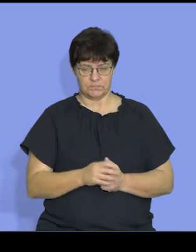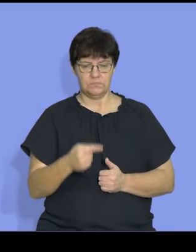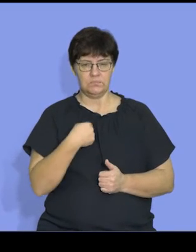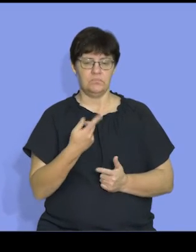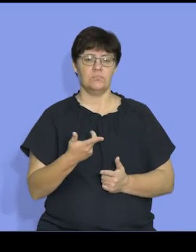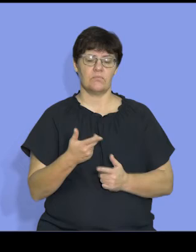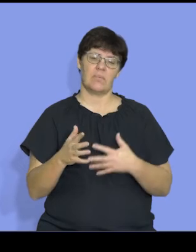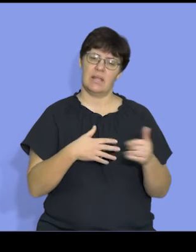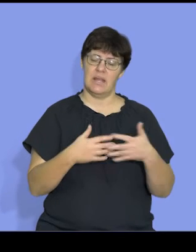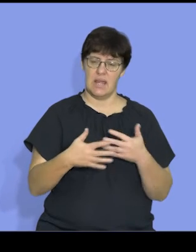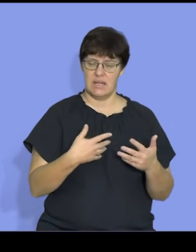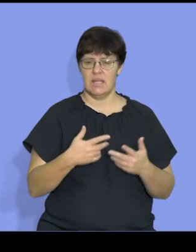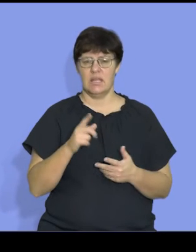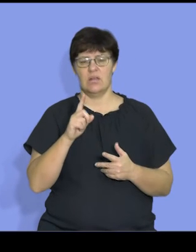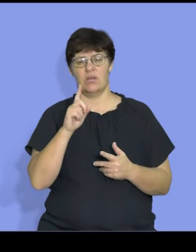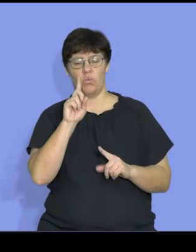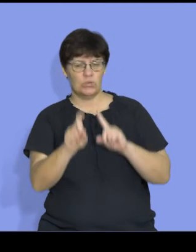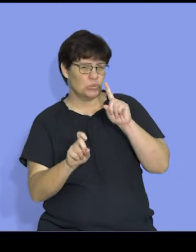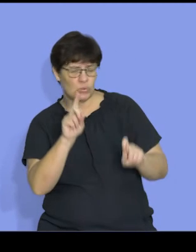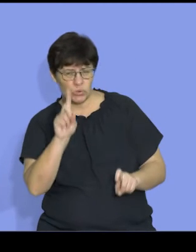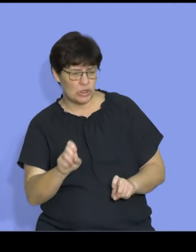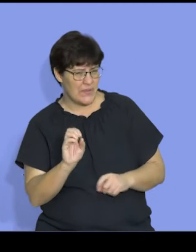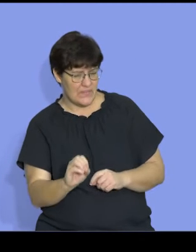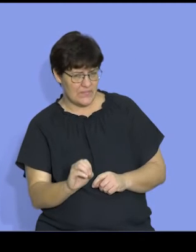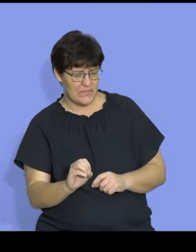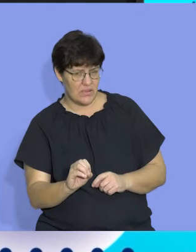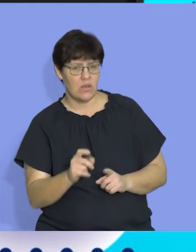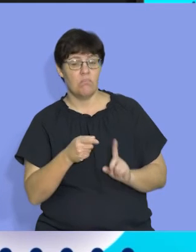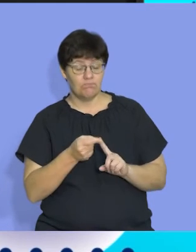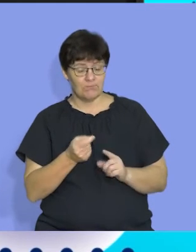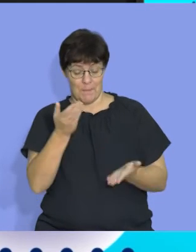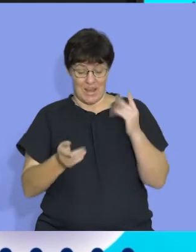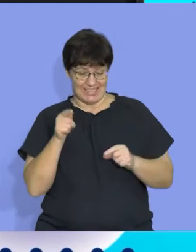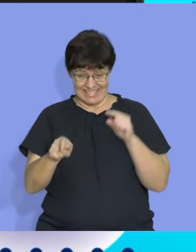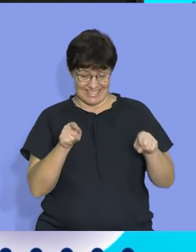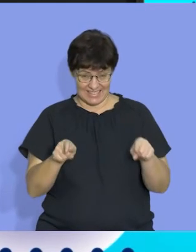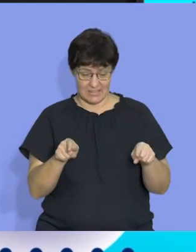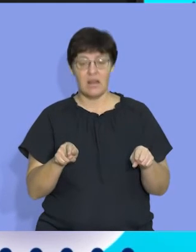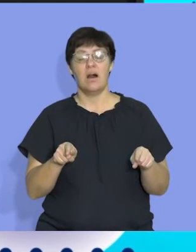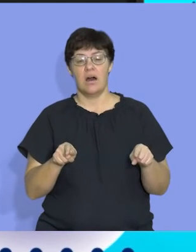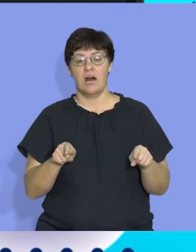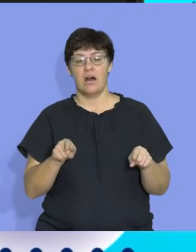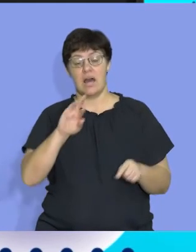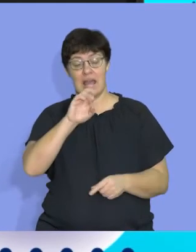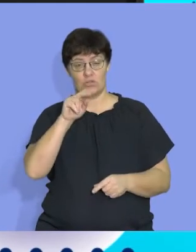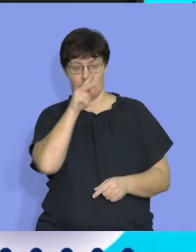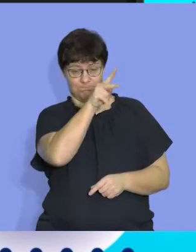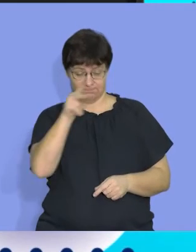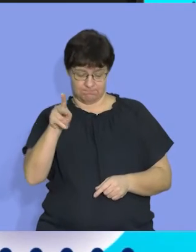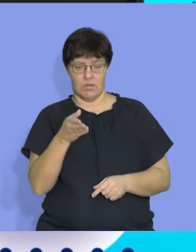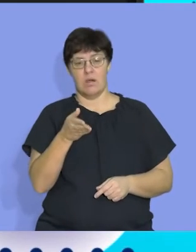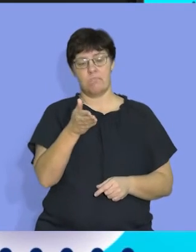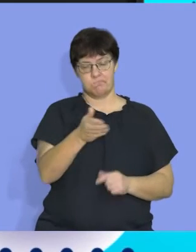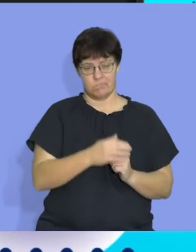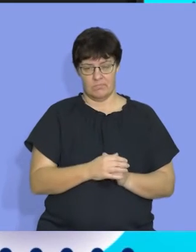be any questions that have to do with the stoichiometry, so this stoichiometric ratio comes into effect, then we can